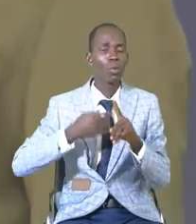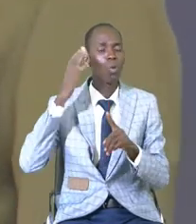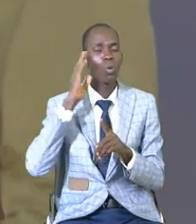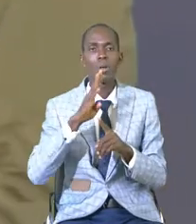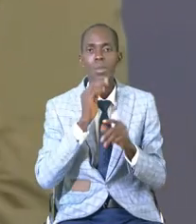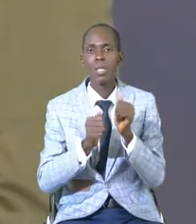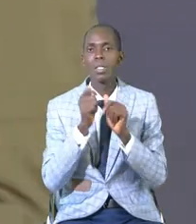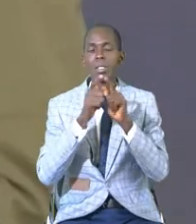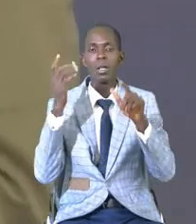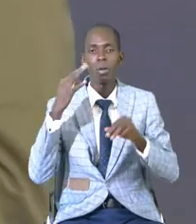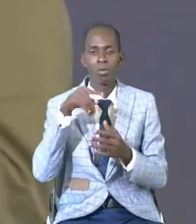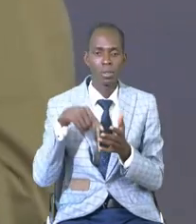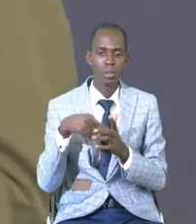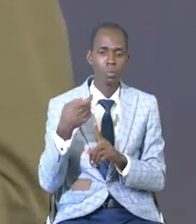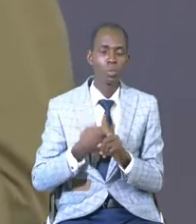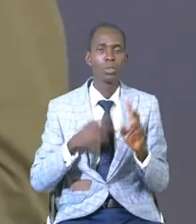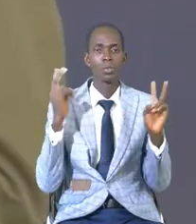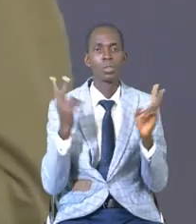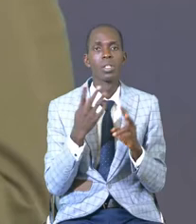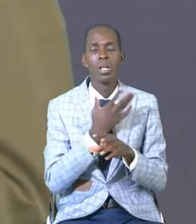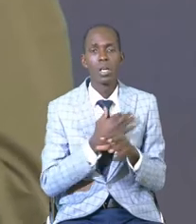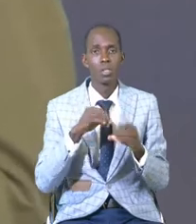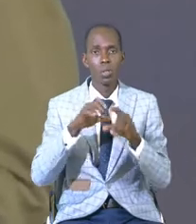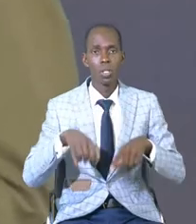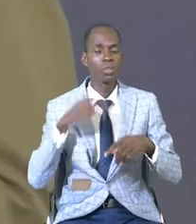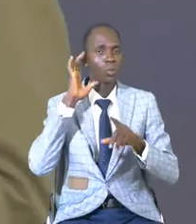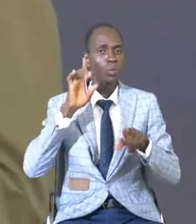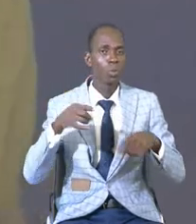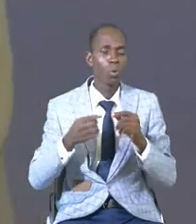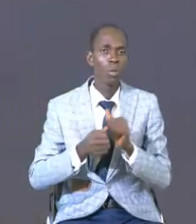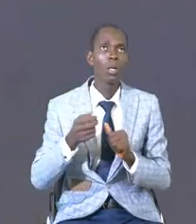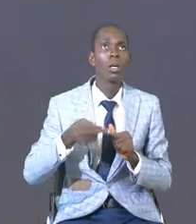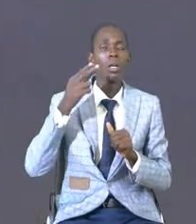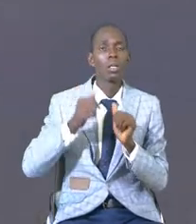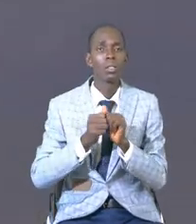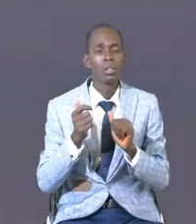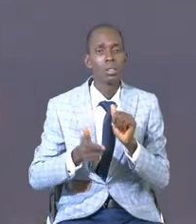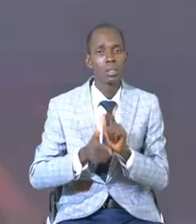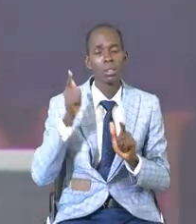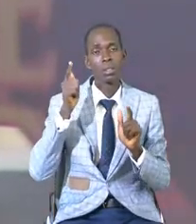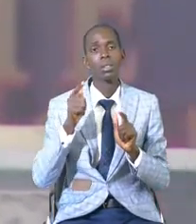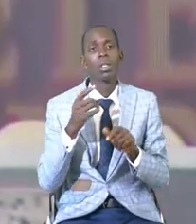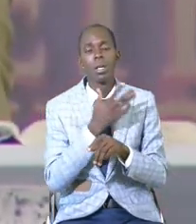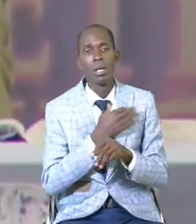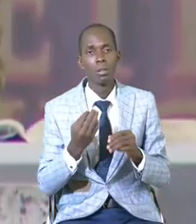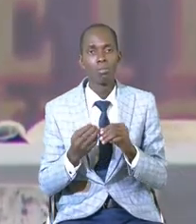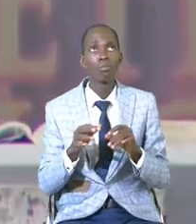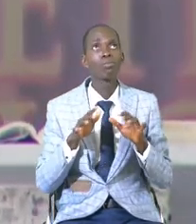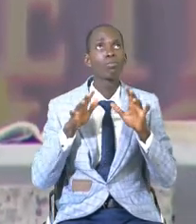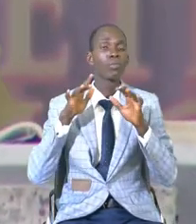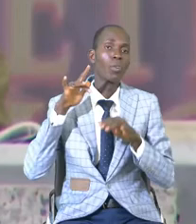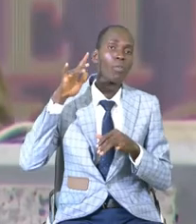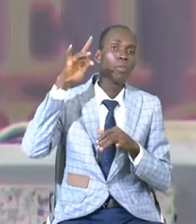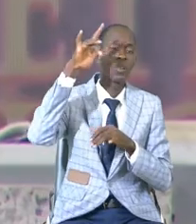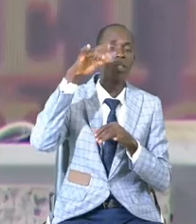this month. And in your life, you'll be going higher and higher, greater and greater, soaring above in the strength